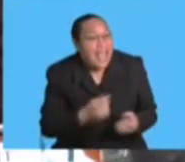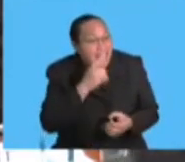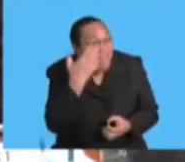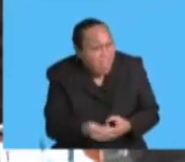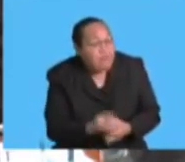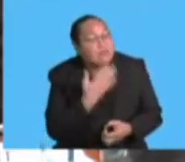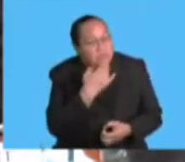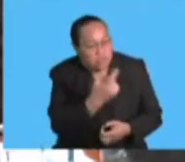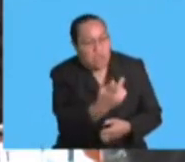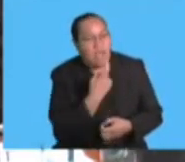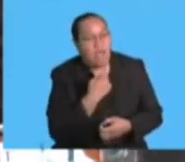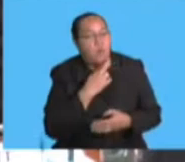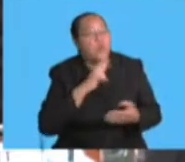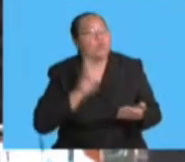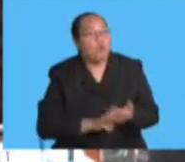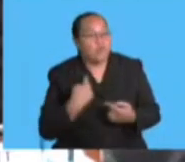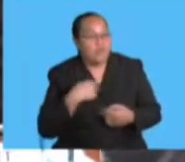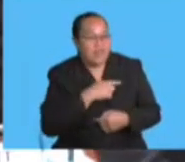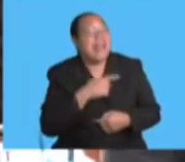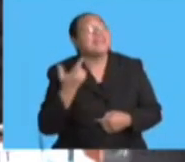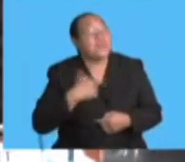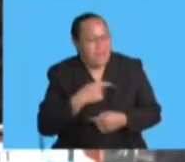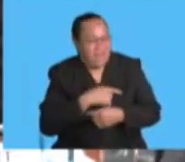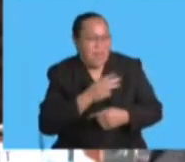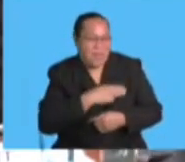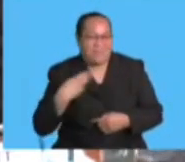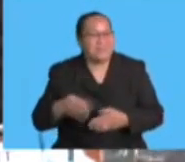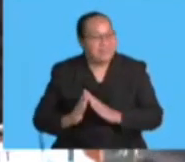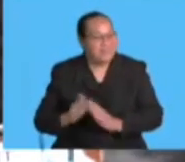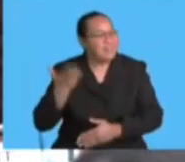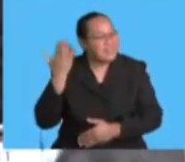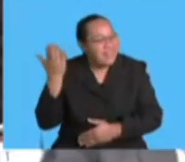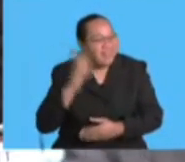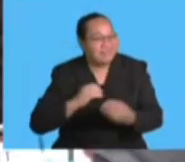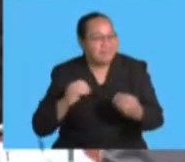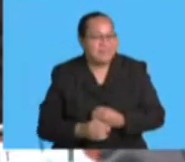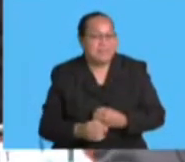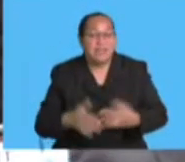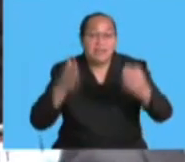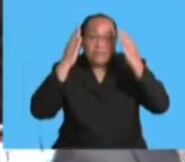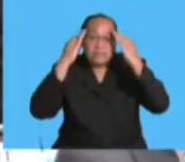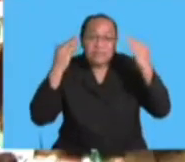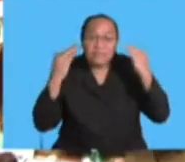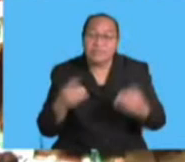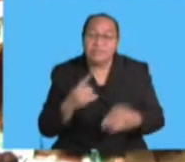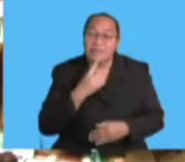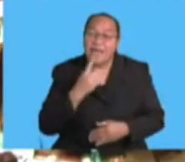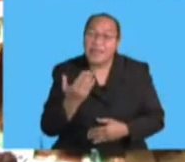to come and report. That's why our ministry is there, Mr. Speaker. Thank you. I thank the Honourable